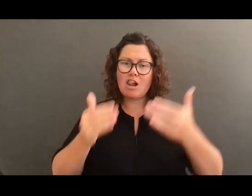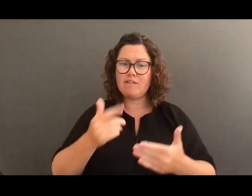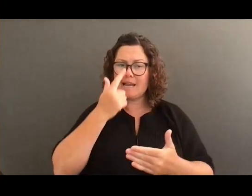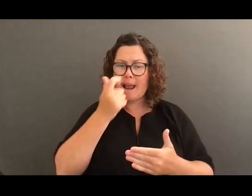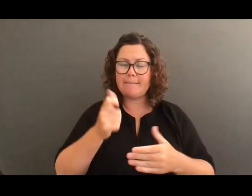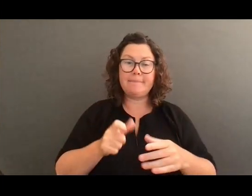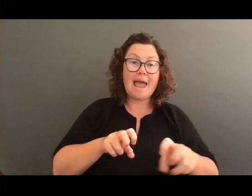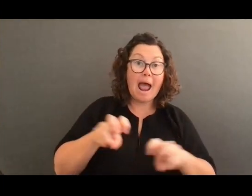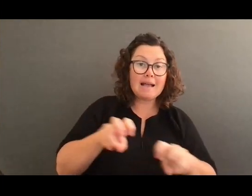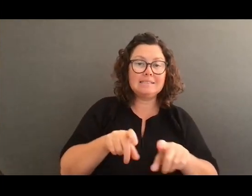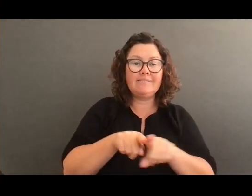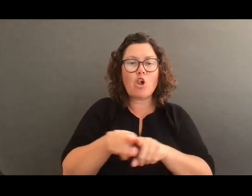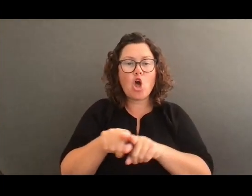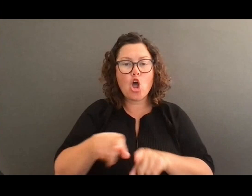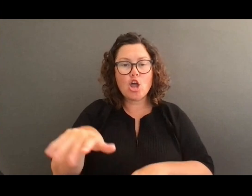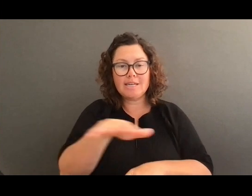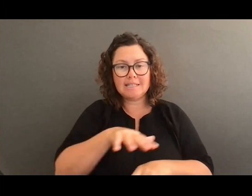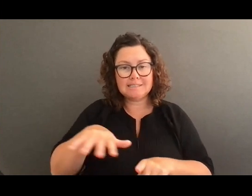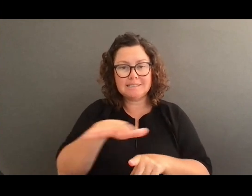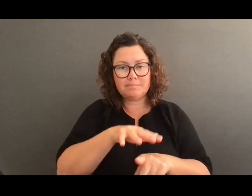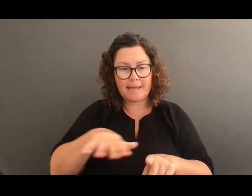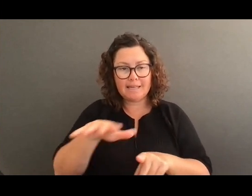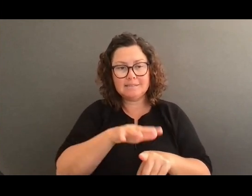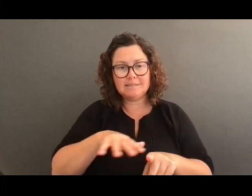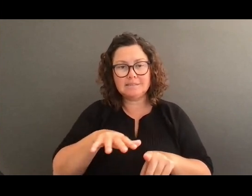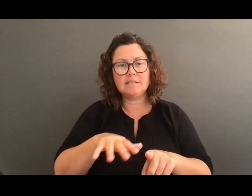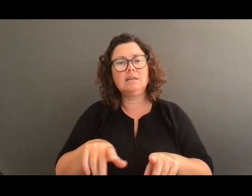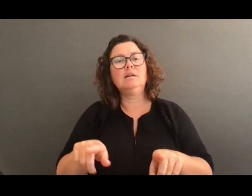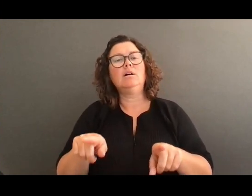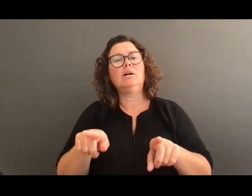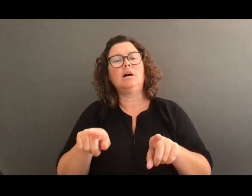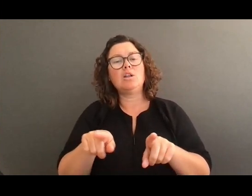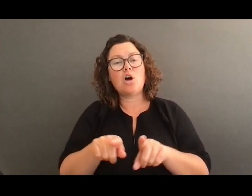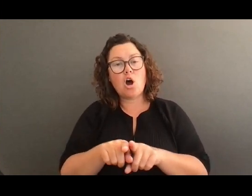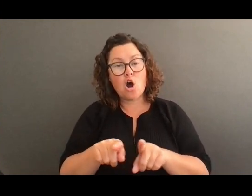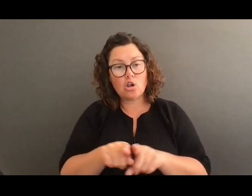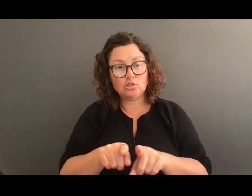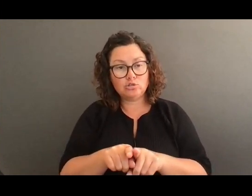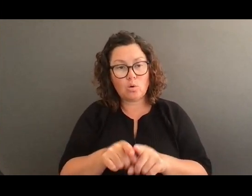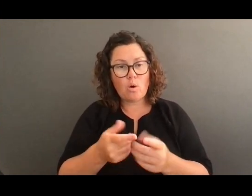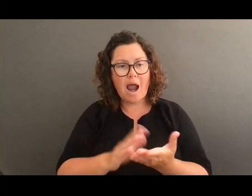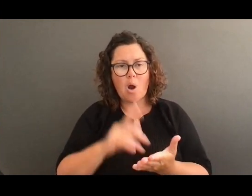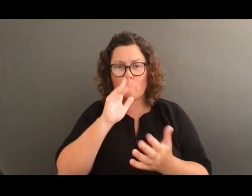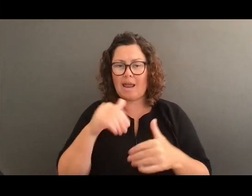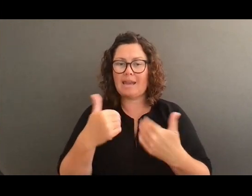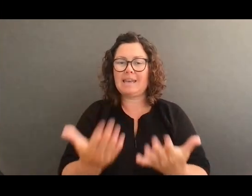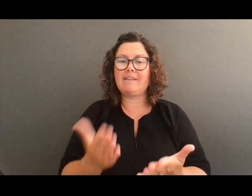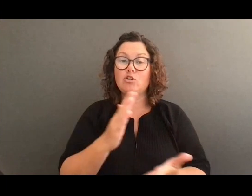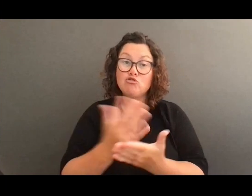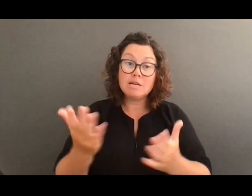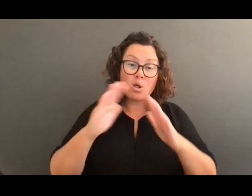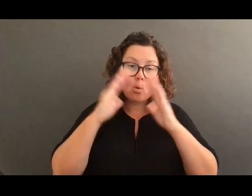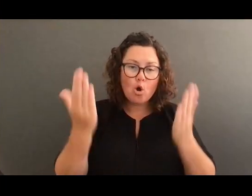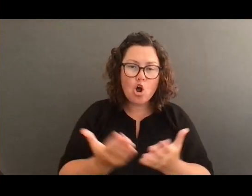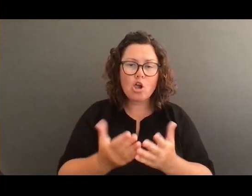strategic priorities as a vocational education provider to give real-world learning opportunities for students. But